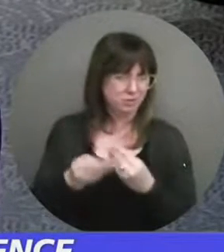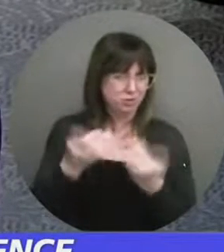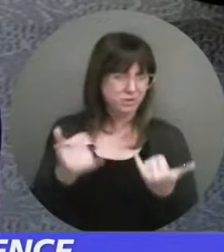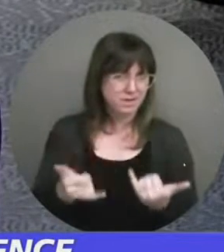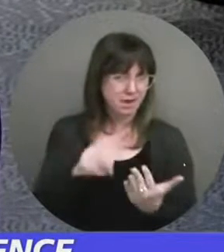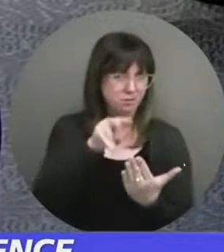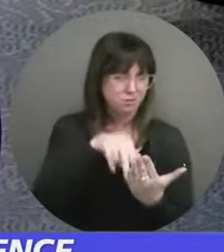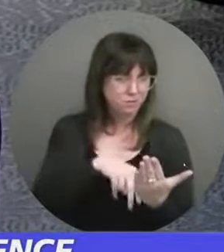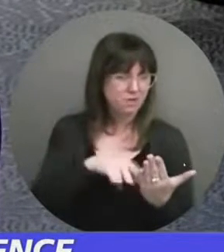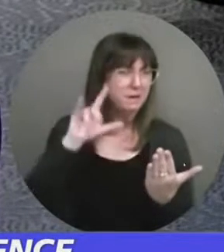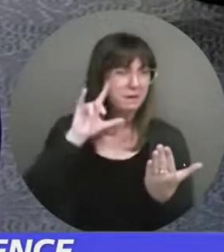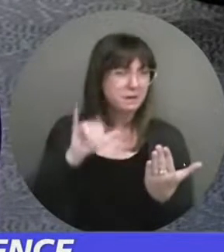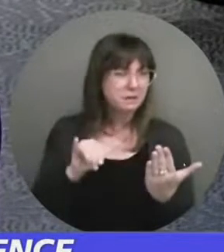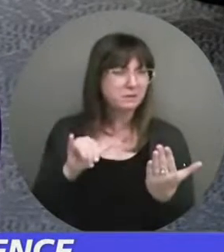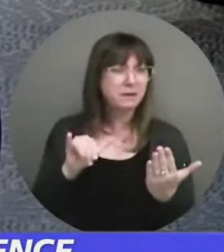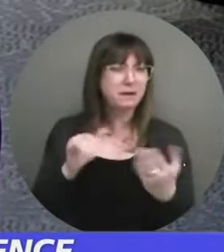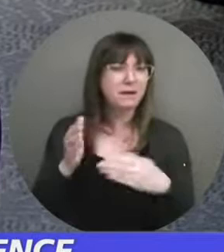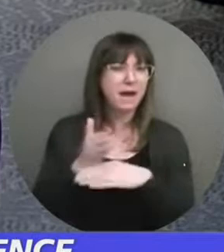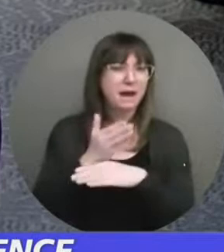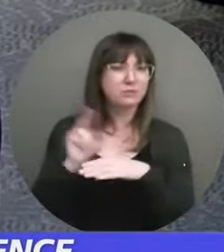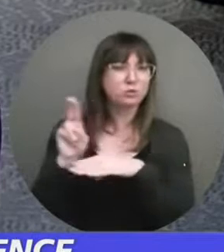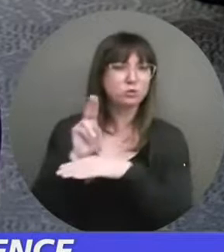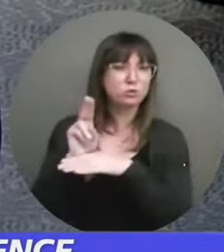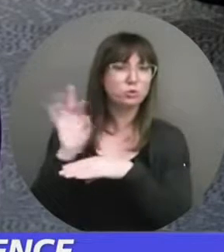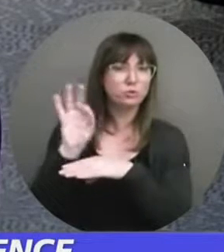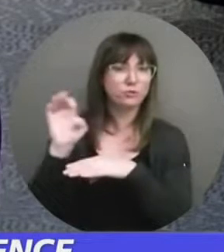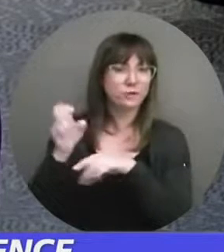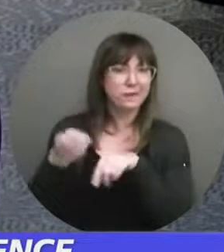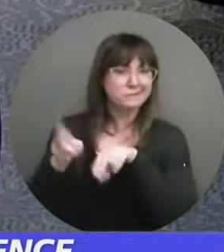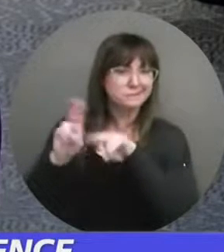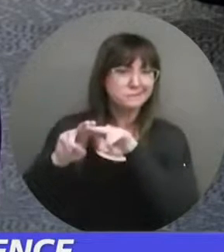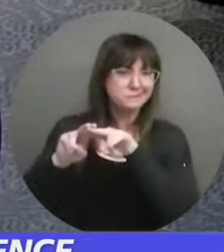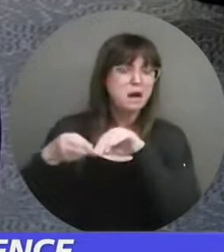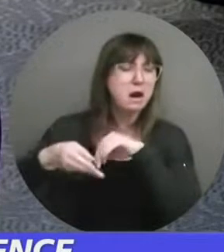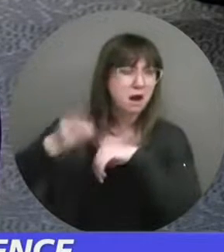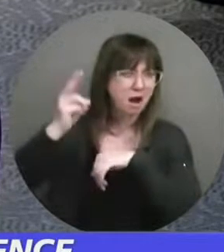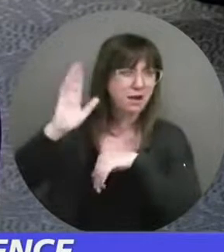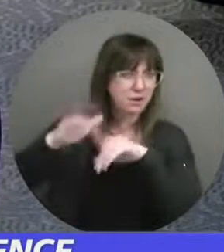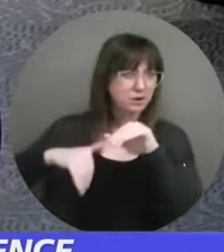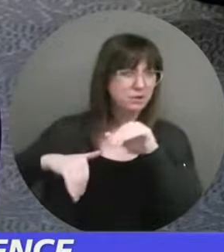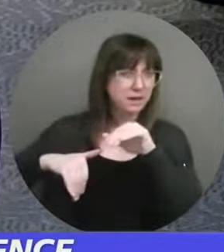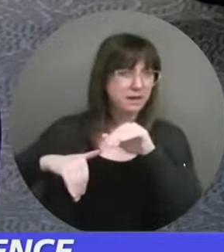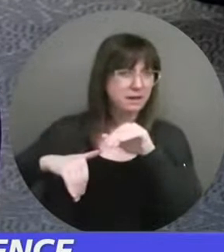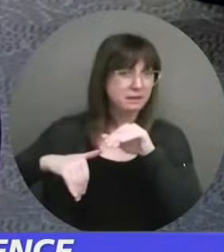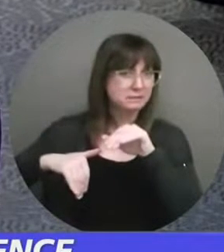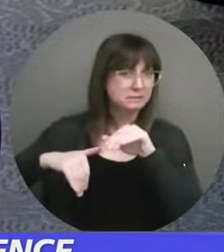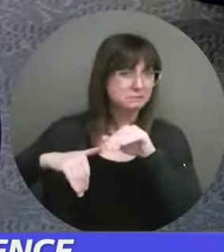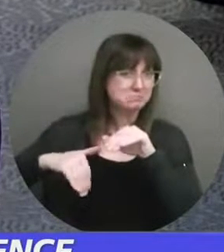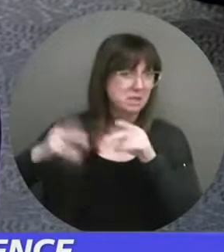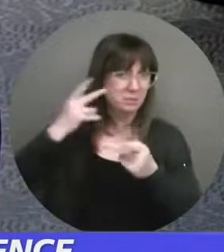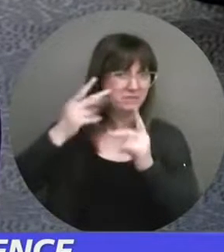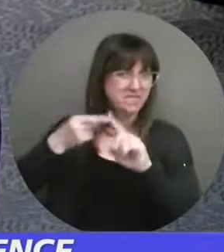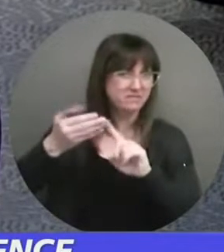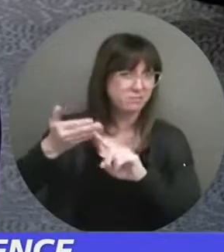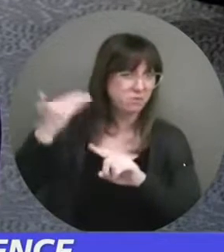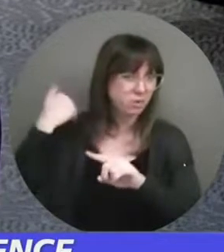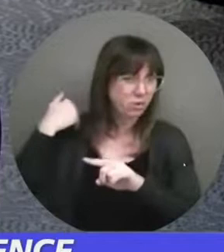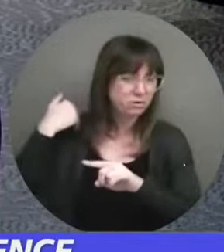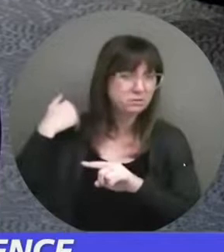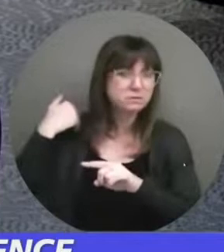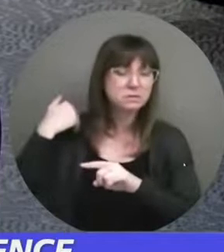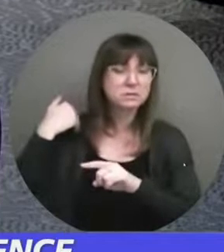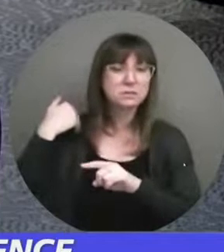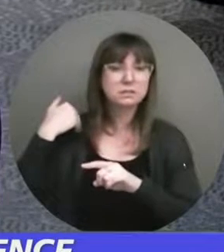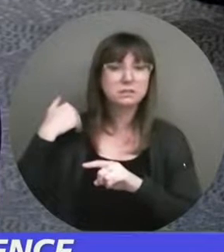like the average user fee increase is higher than what we've seen in previous years. I'm seeing, for example,